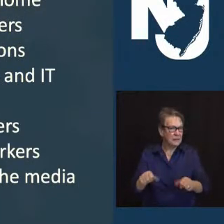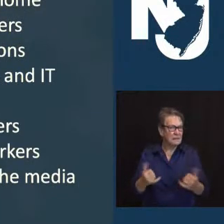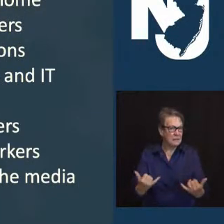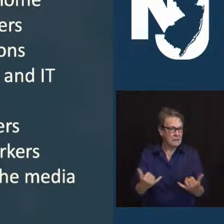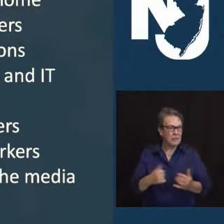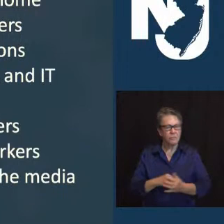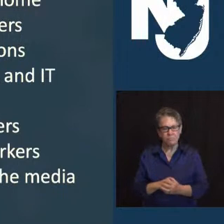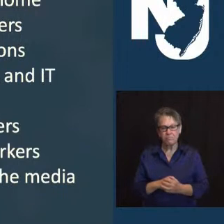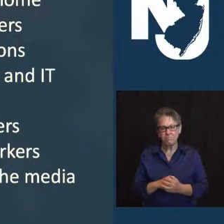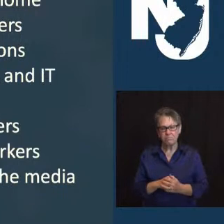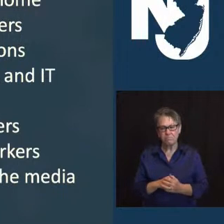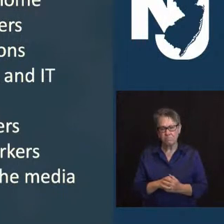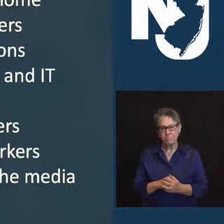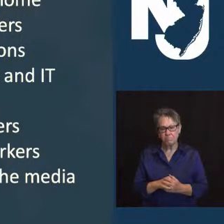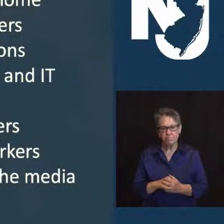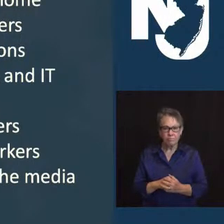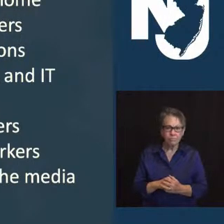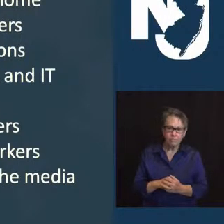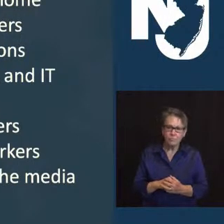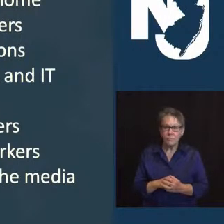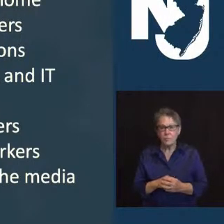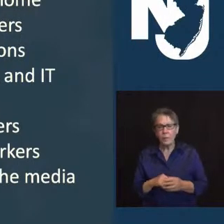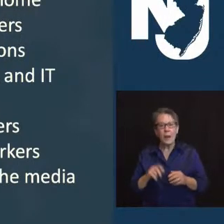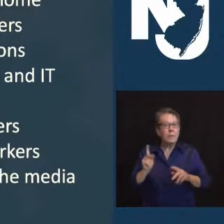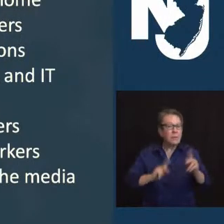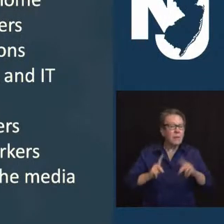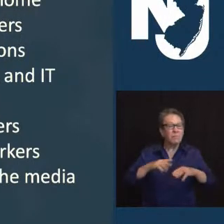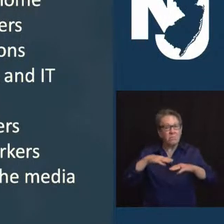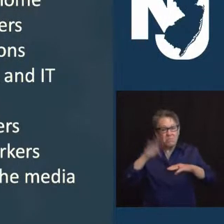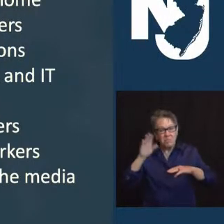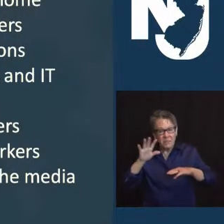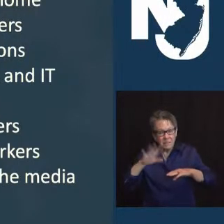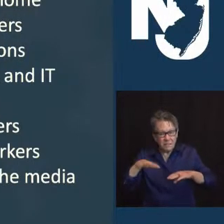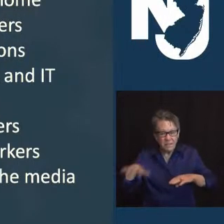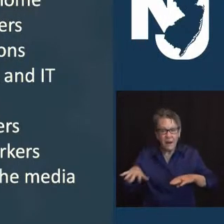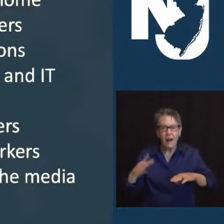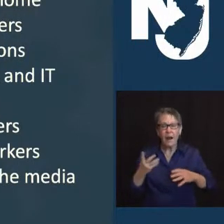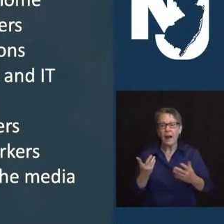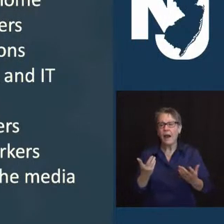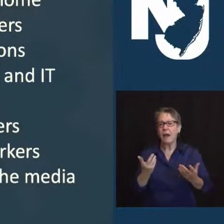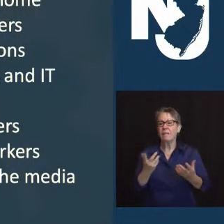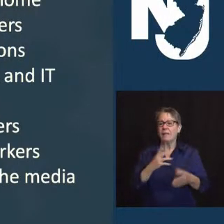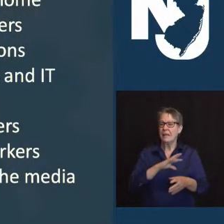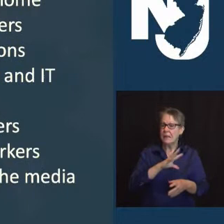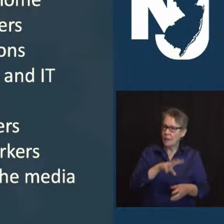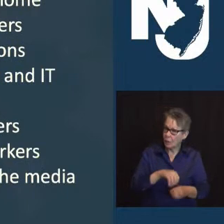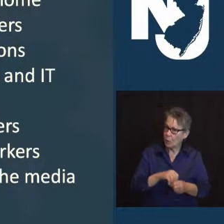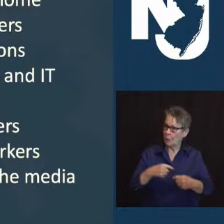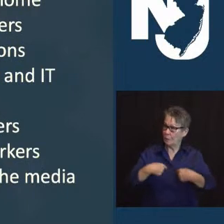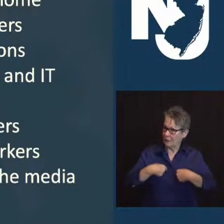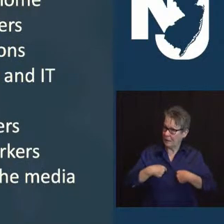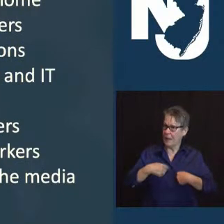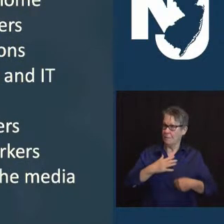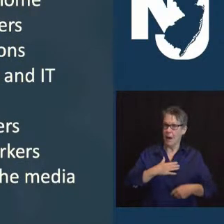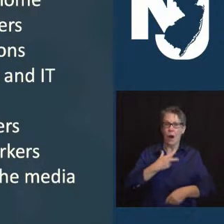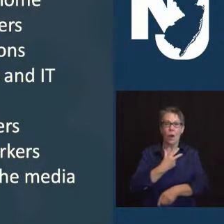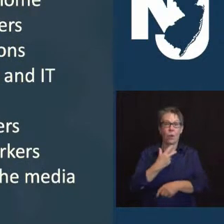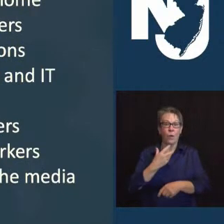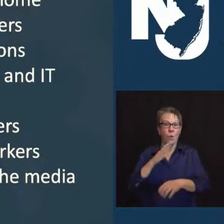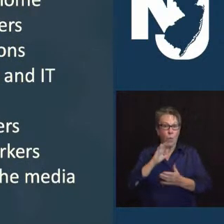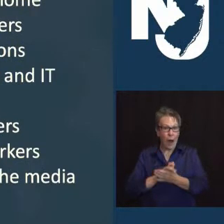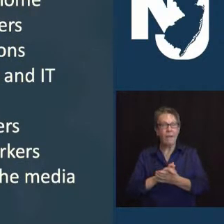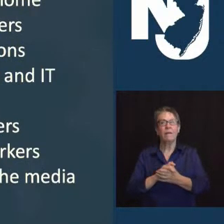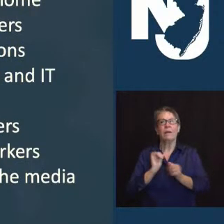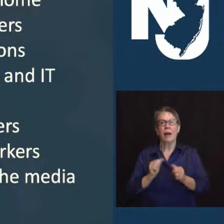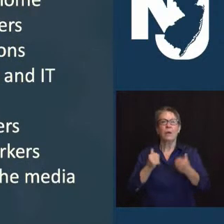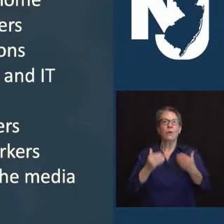55 and up. I'm somewhat self-interested because that now includes me and my wife. So we're going to be